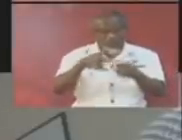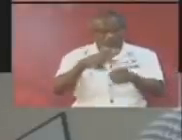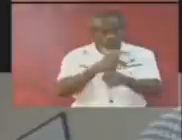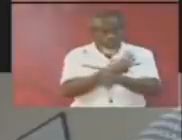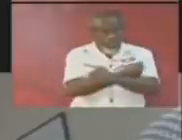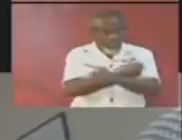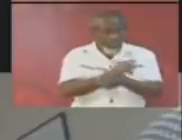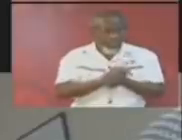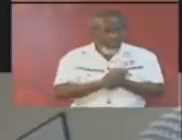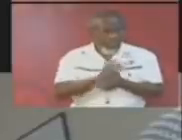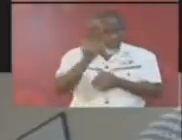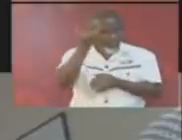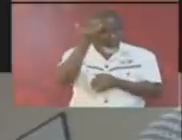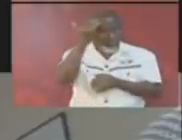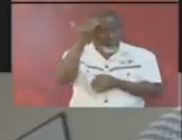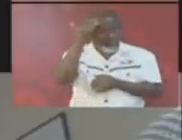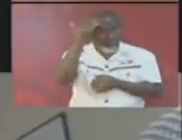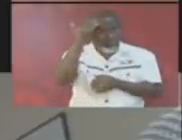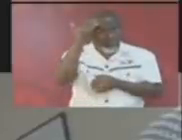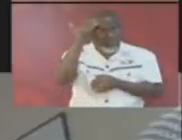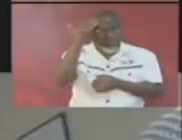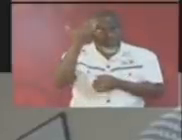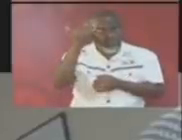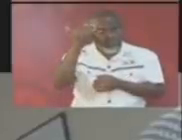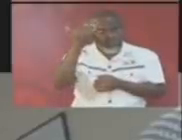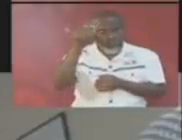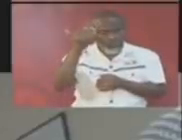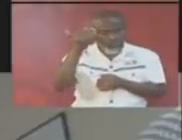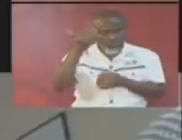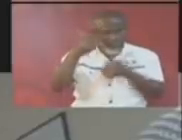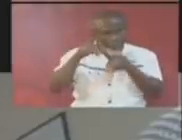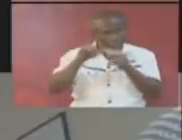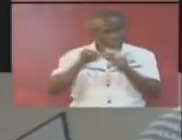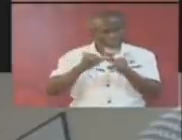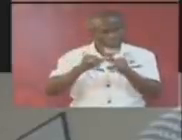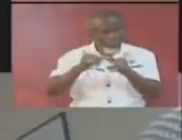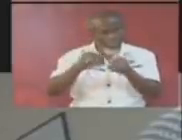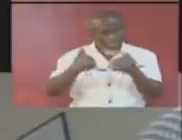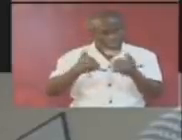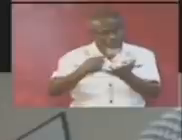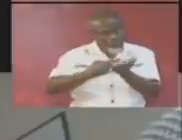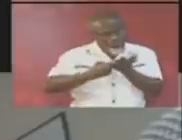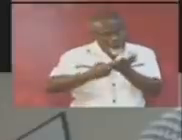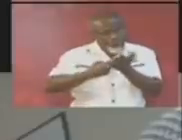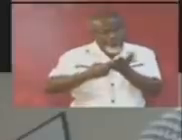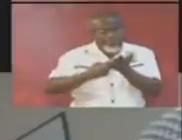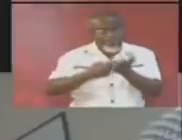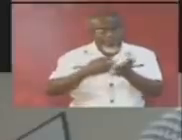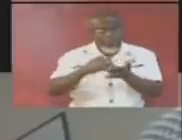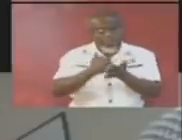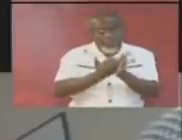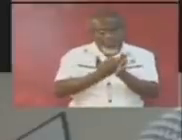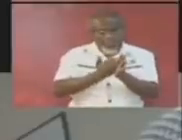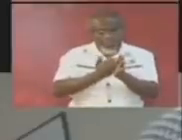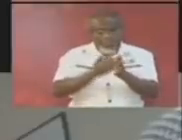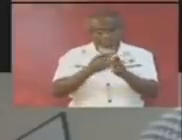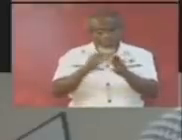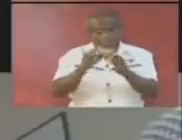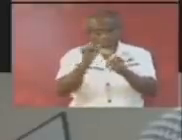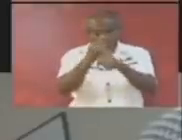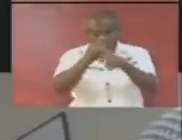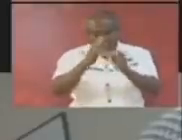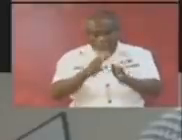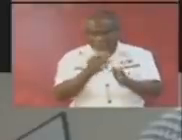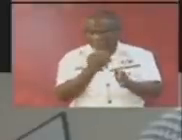of quarrel with vaccine manufacturers who are saying that they're not able to produce